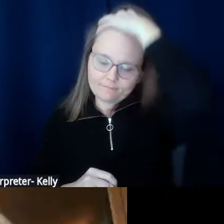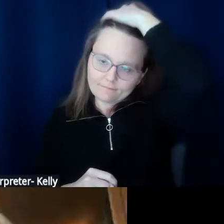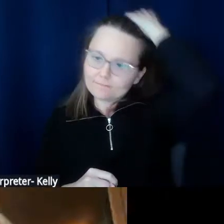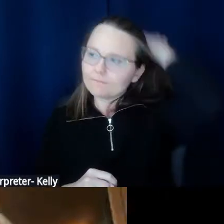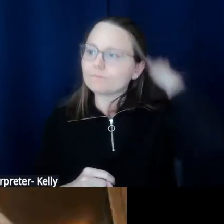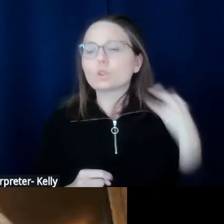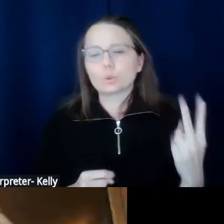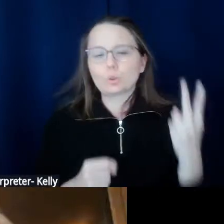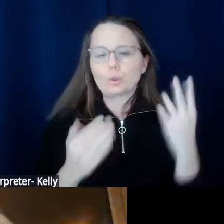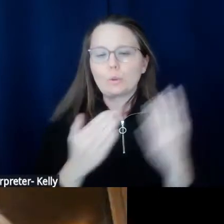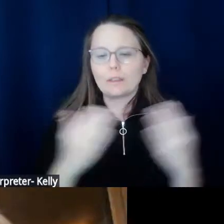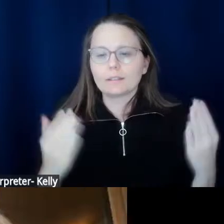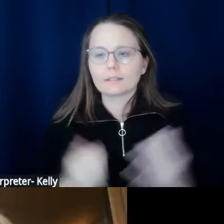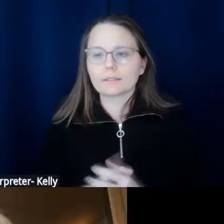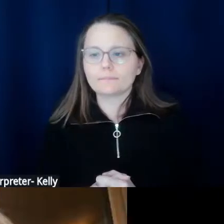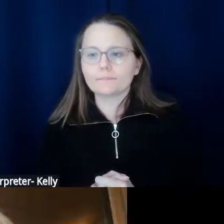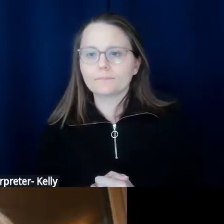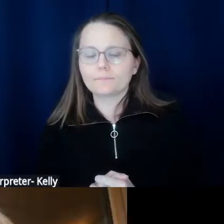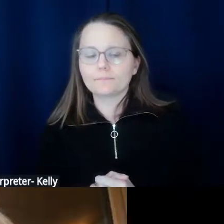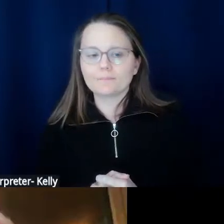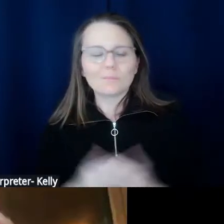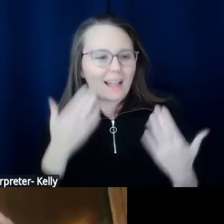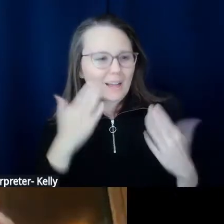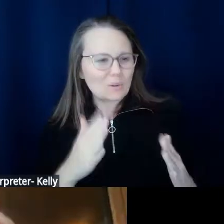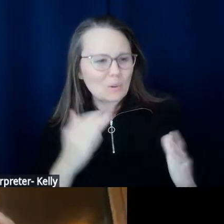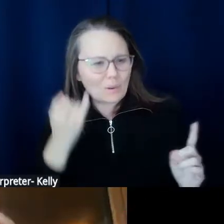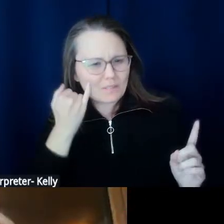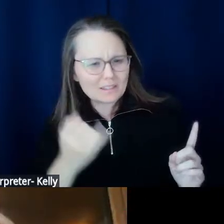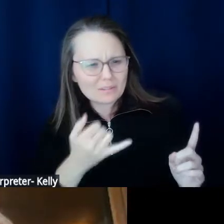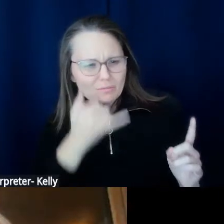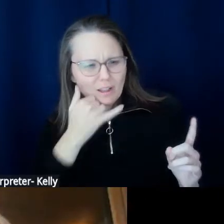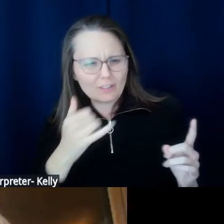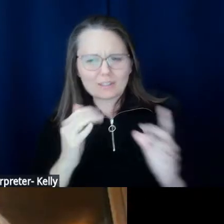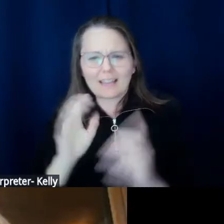things. I don't know if this is like,